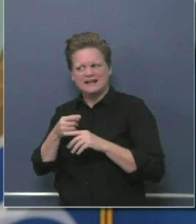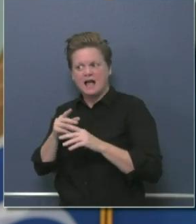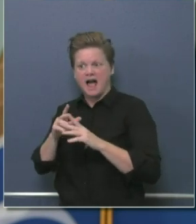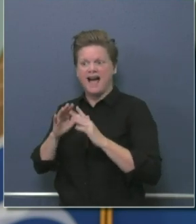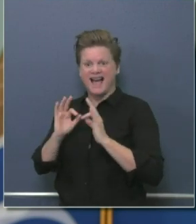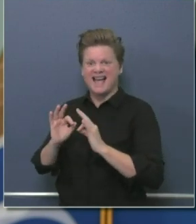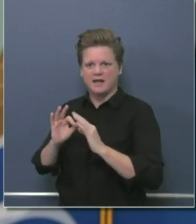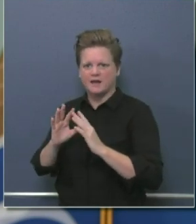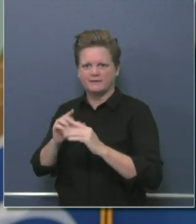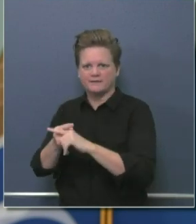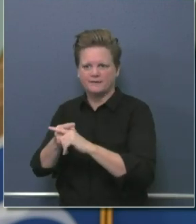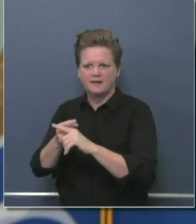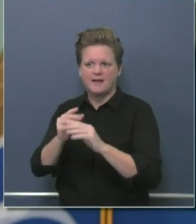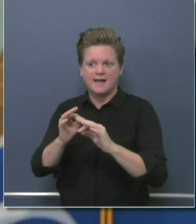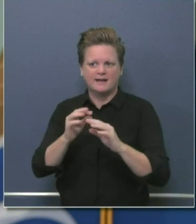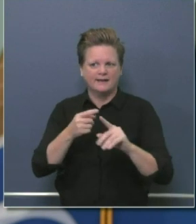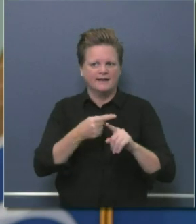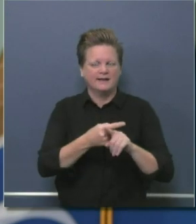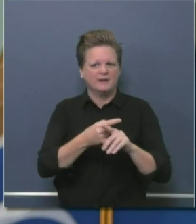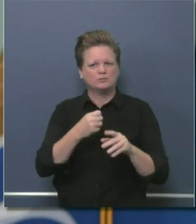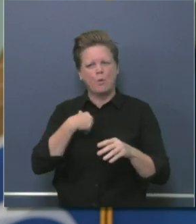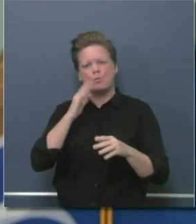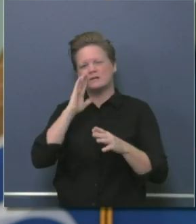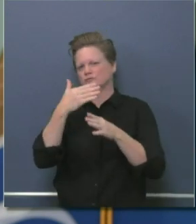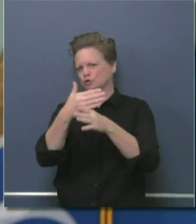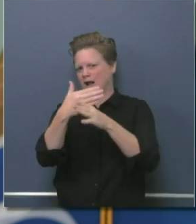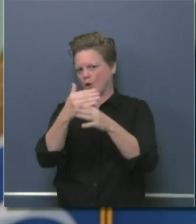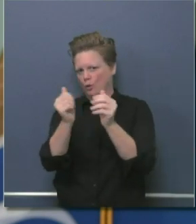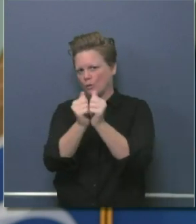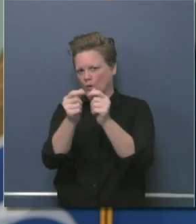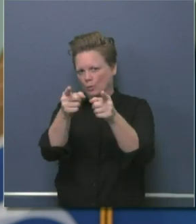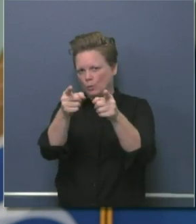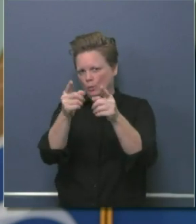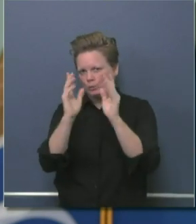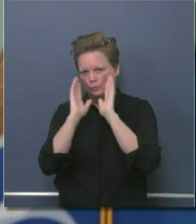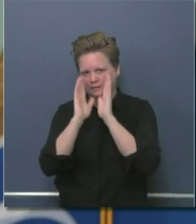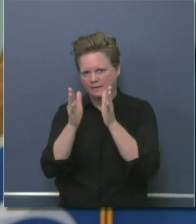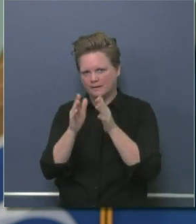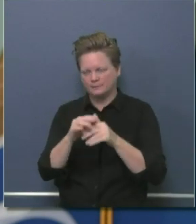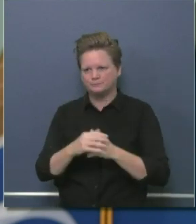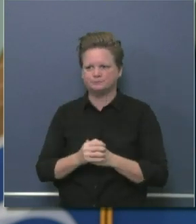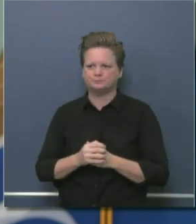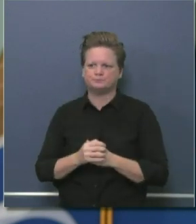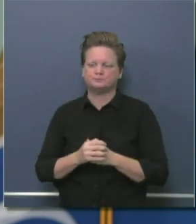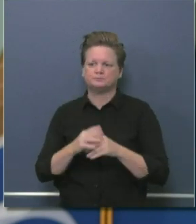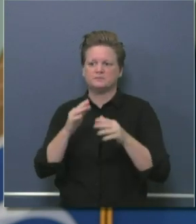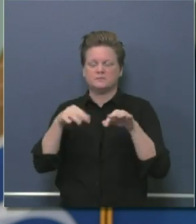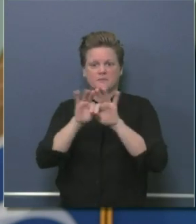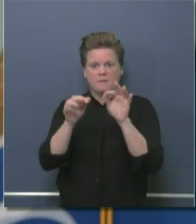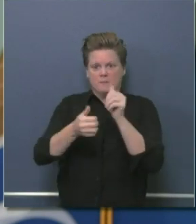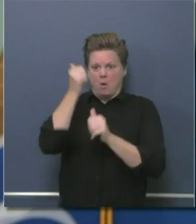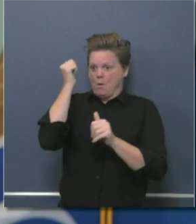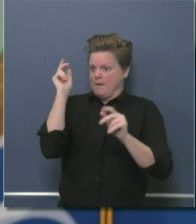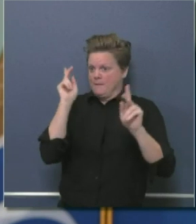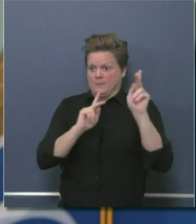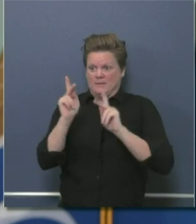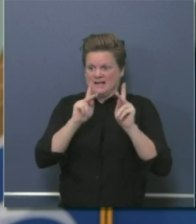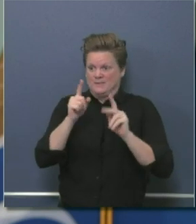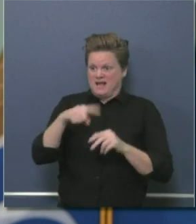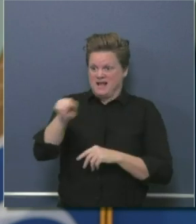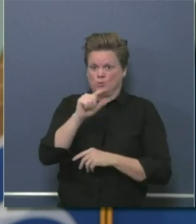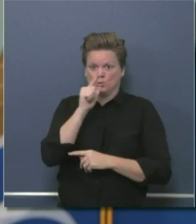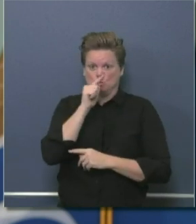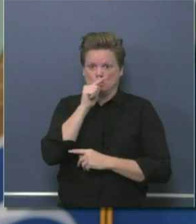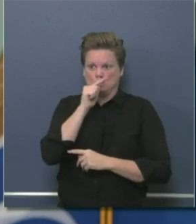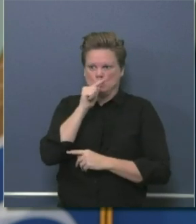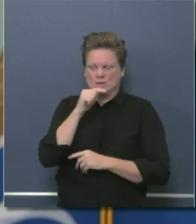with you, which is why I just want to make sure we take care of the most vulnerable Californians. And forgive me for, I'm